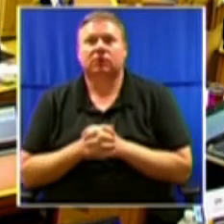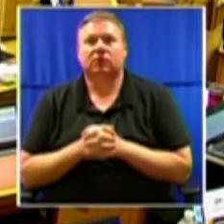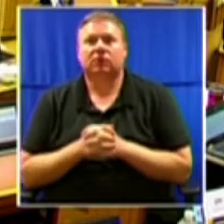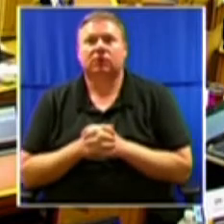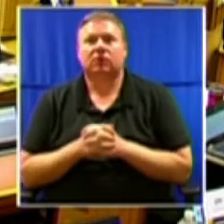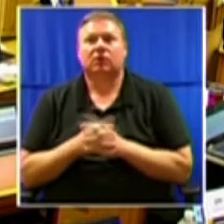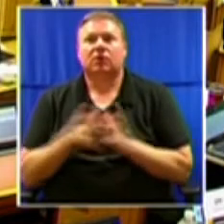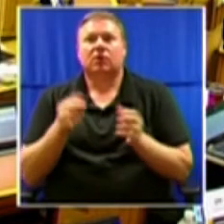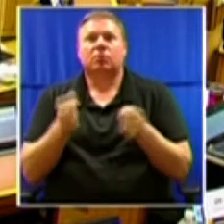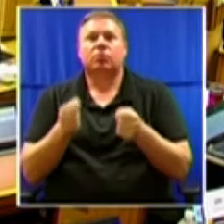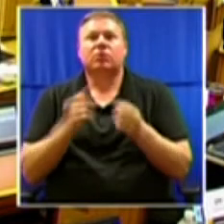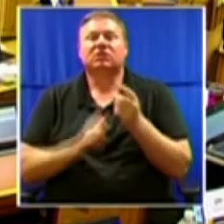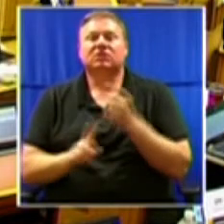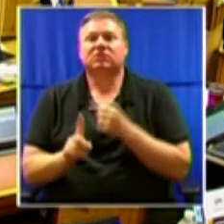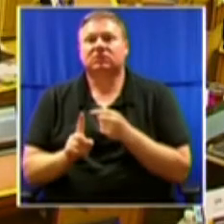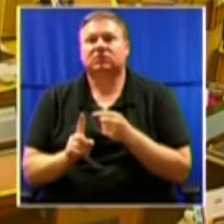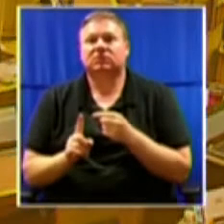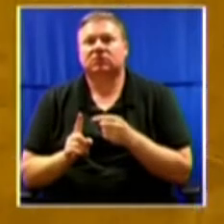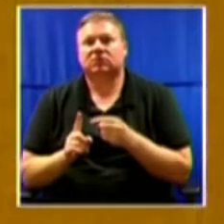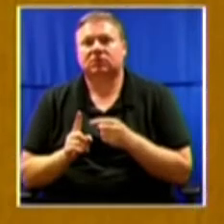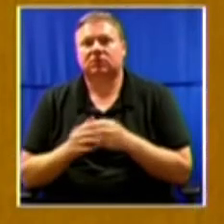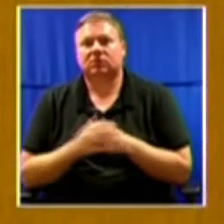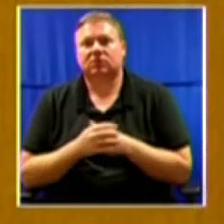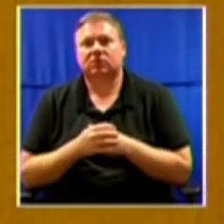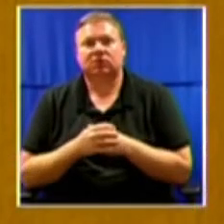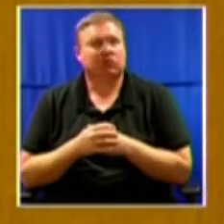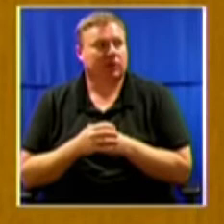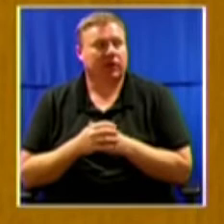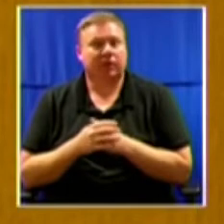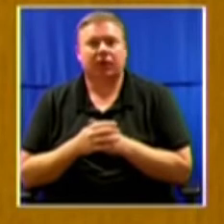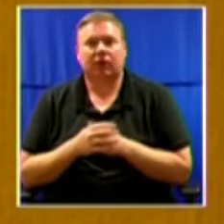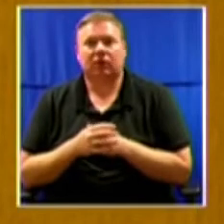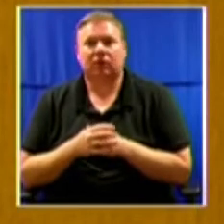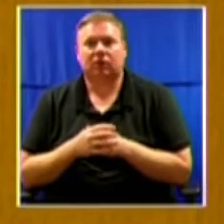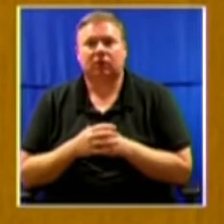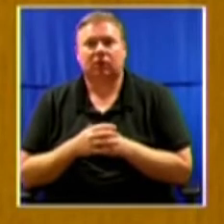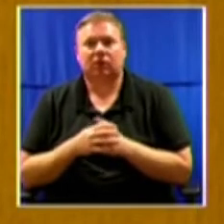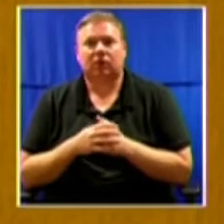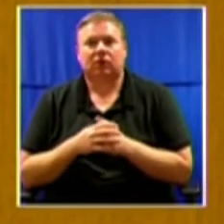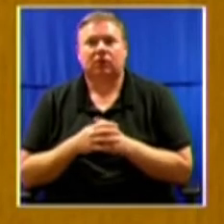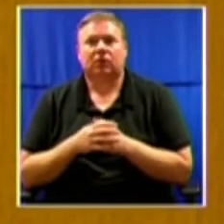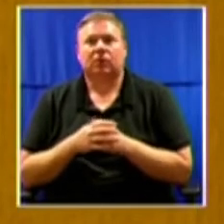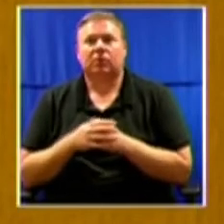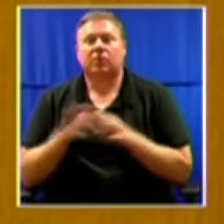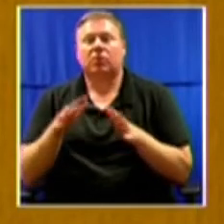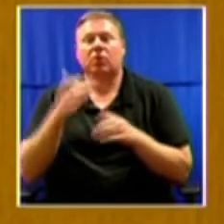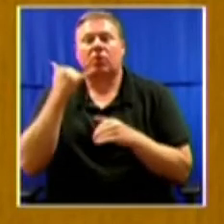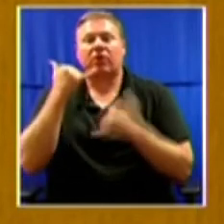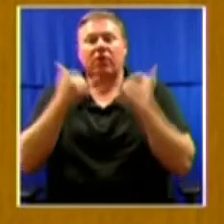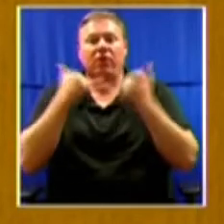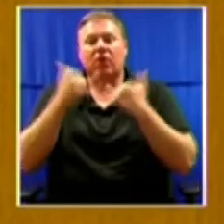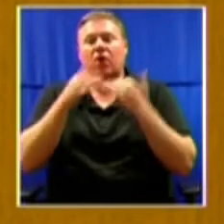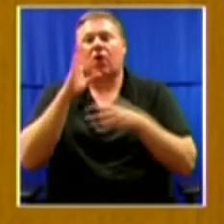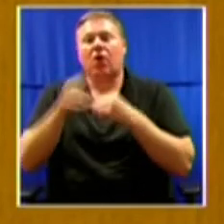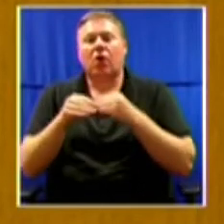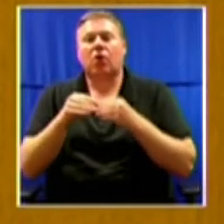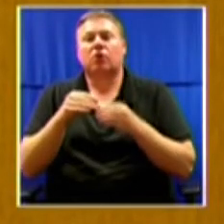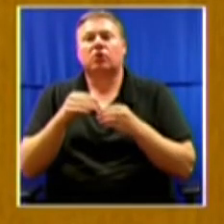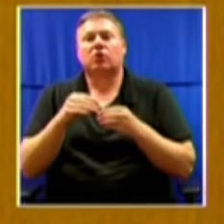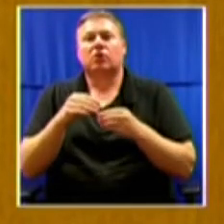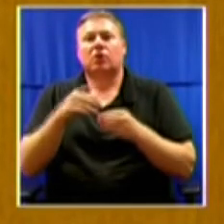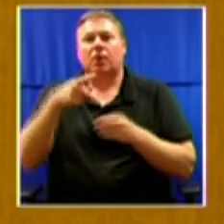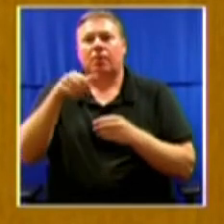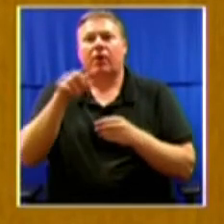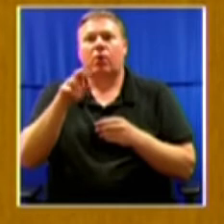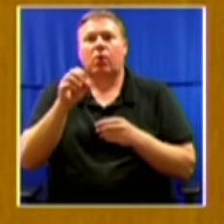normally late at night or in the early hours of the morning, normally asking for parole or asking for conditions and so